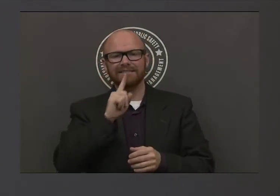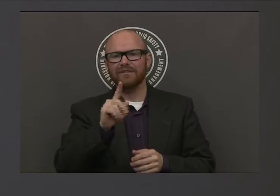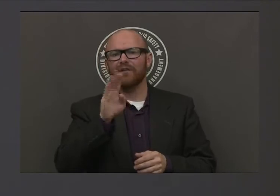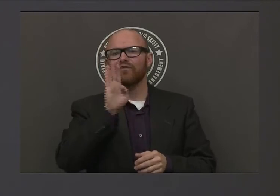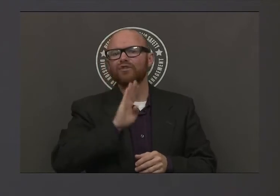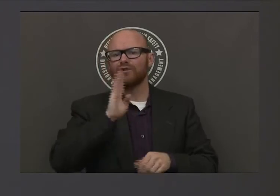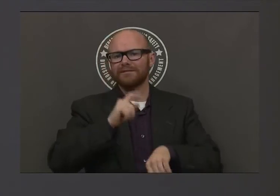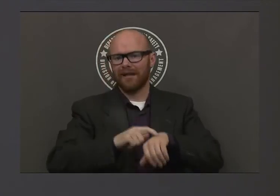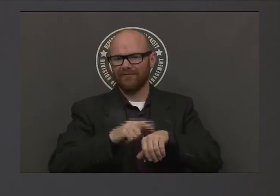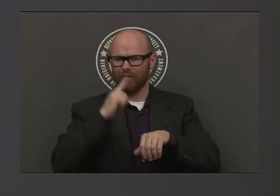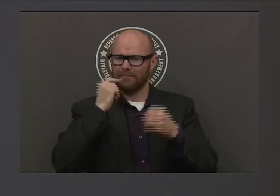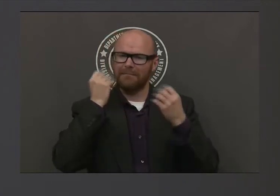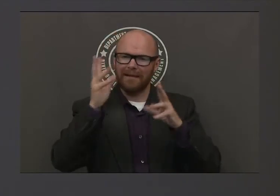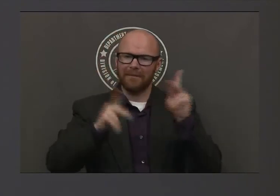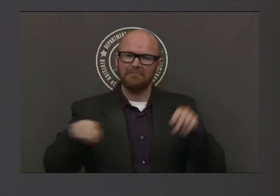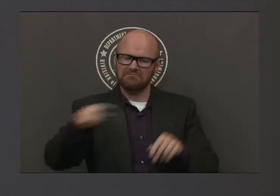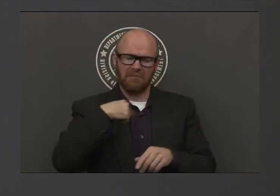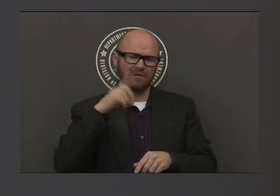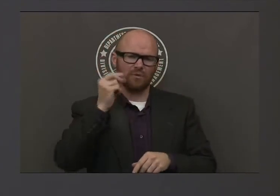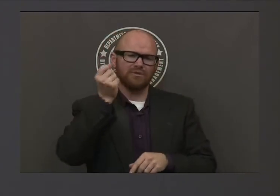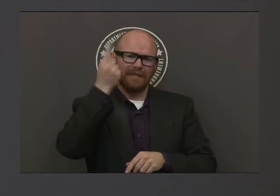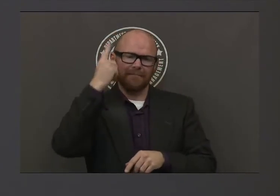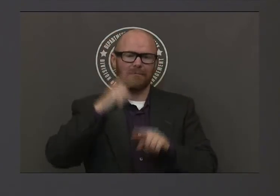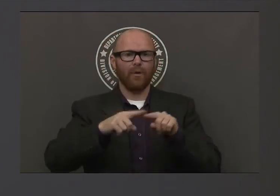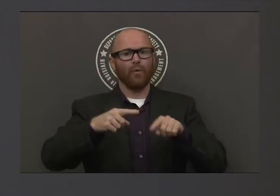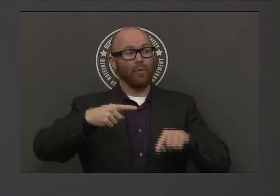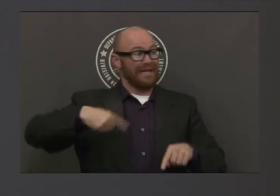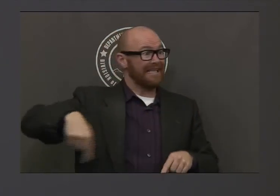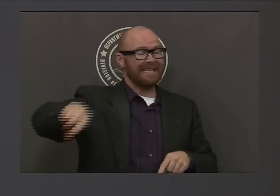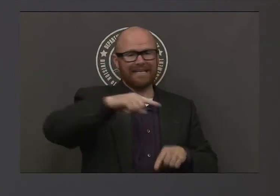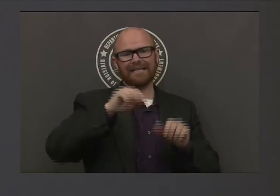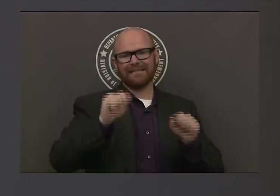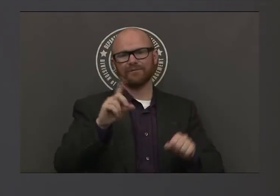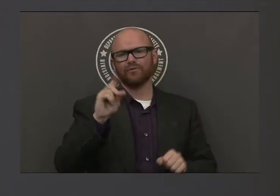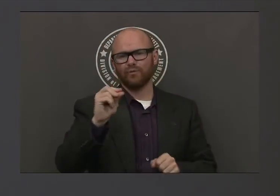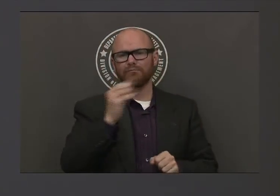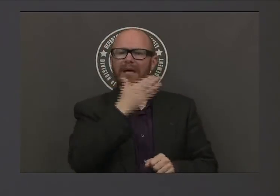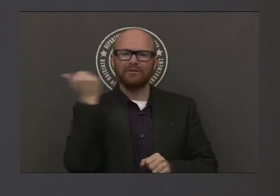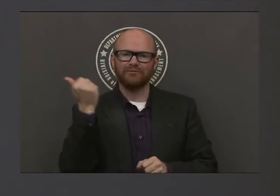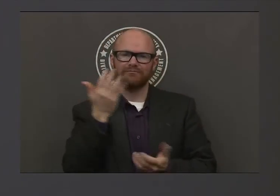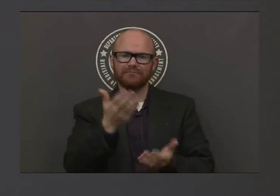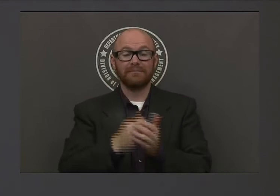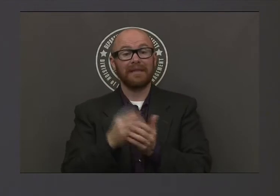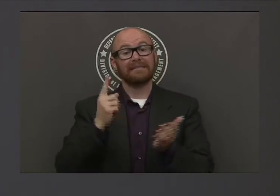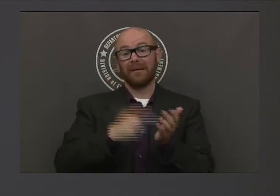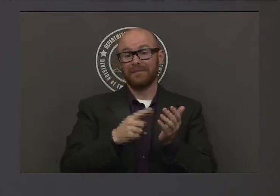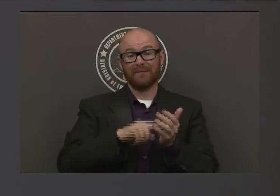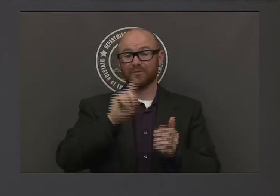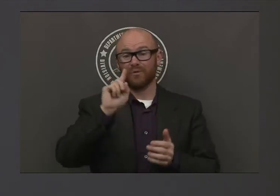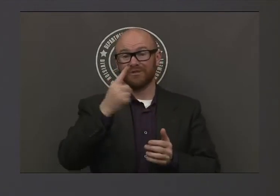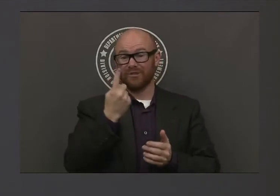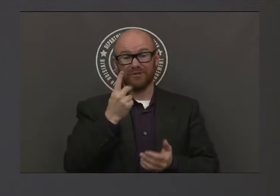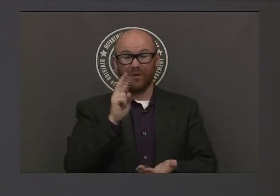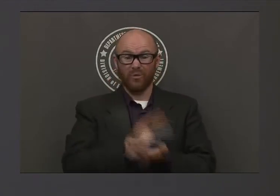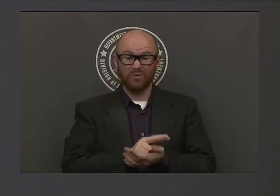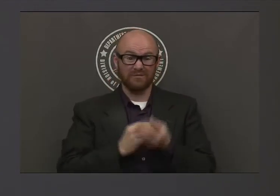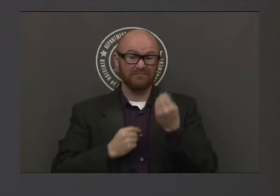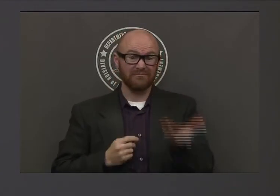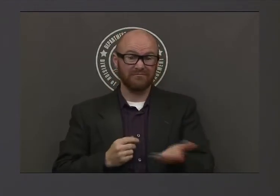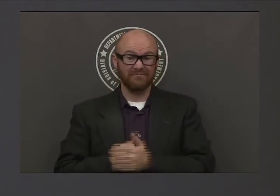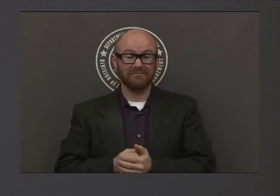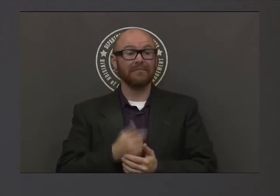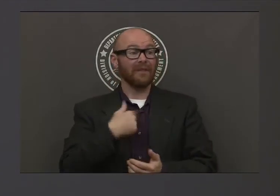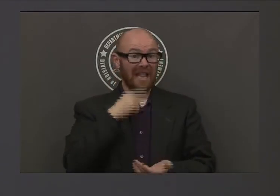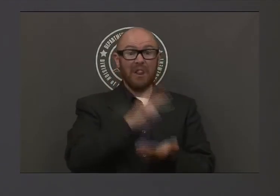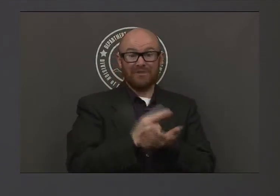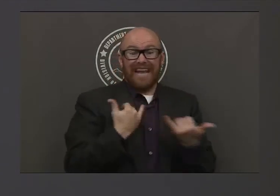but we can do better. And sometimes we just lose. And sometimes we should try to win the next